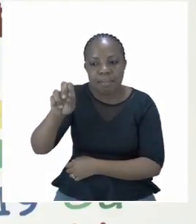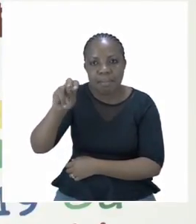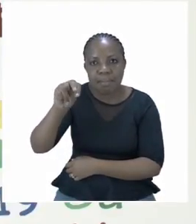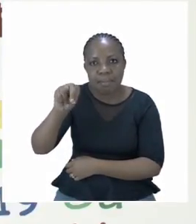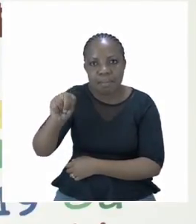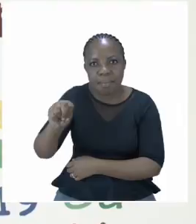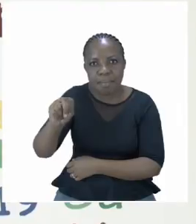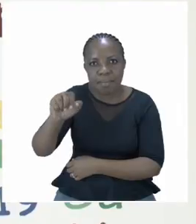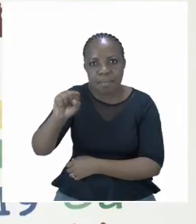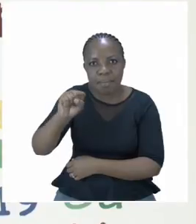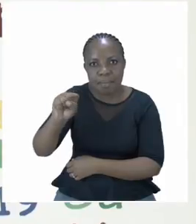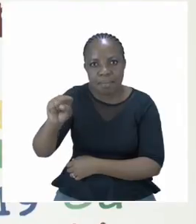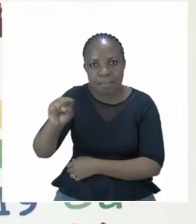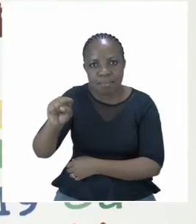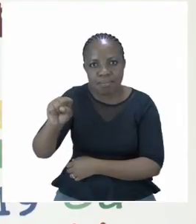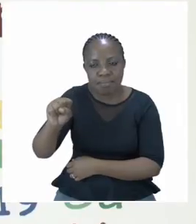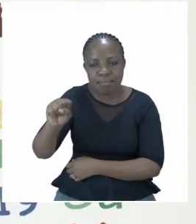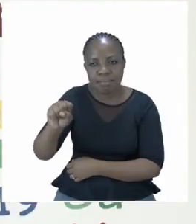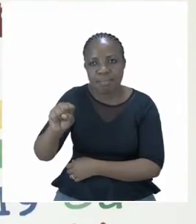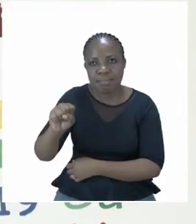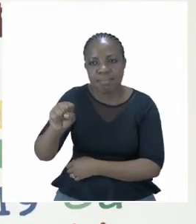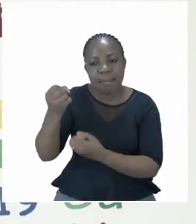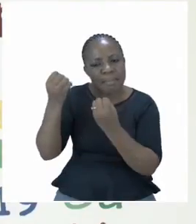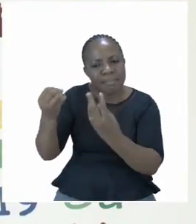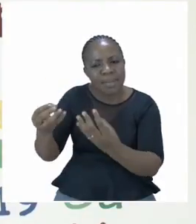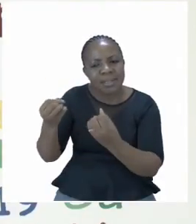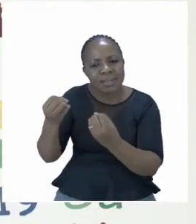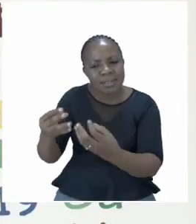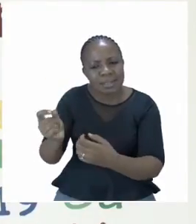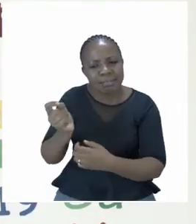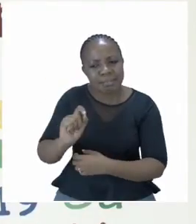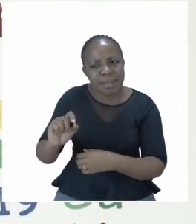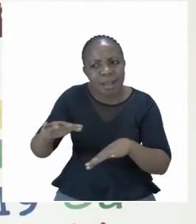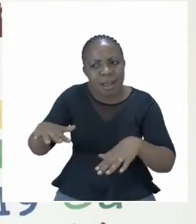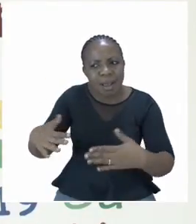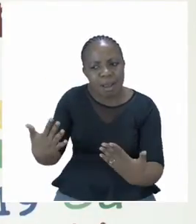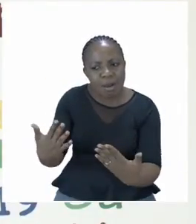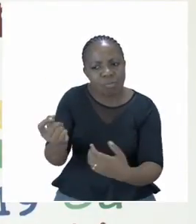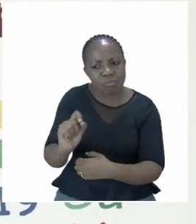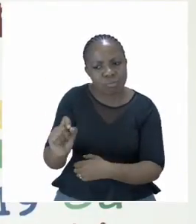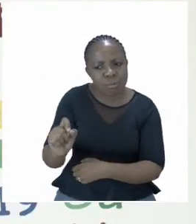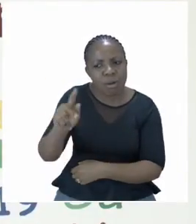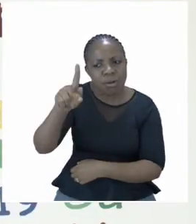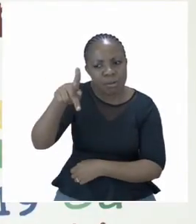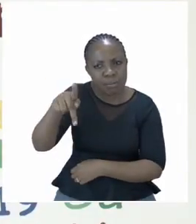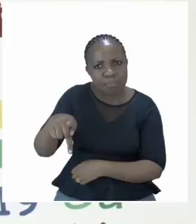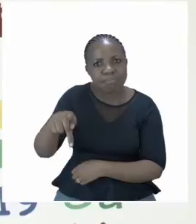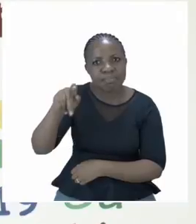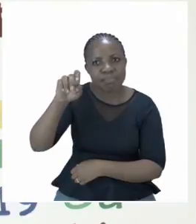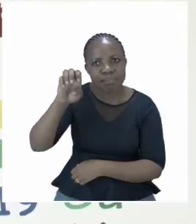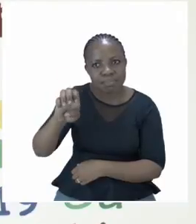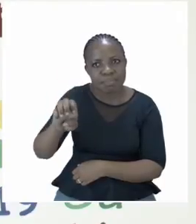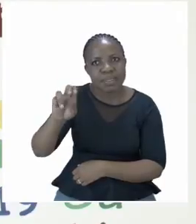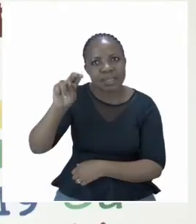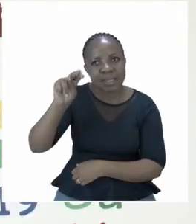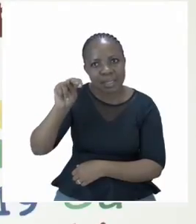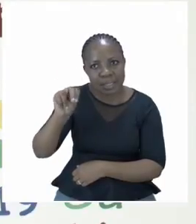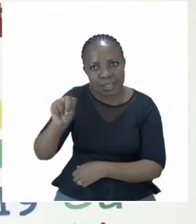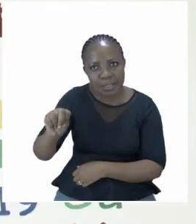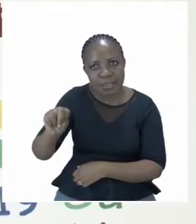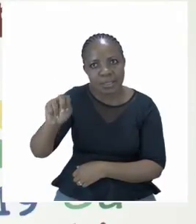Yes, many pens. So we are going to write in the space that is just above there the